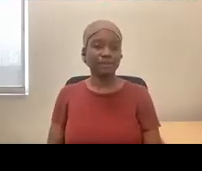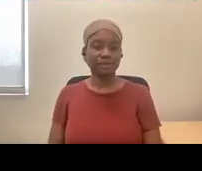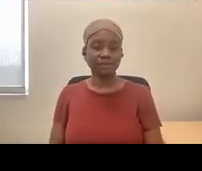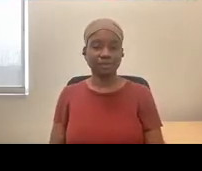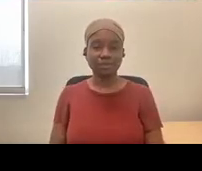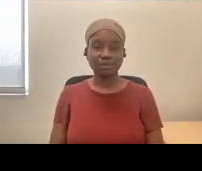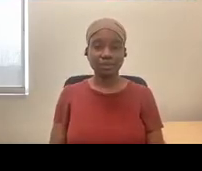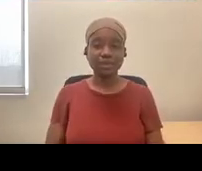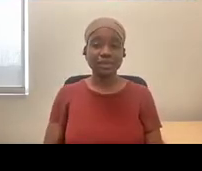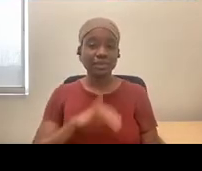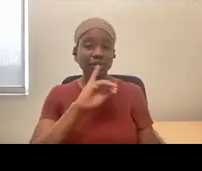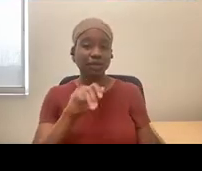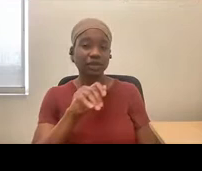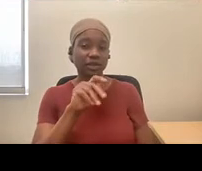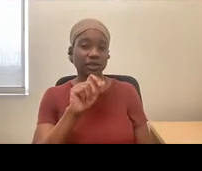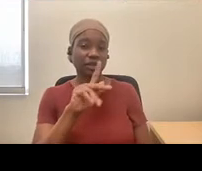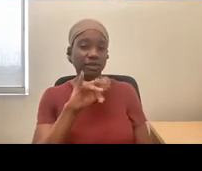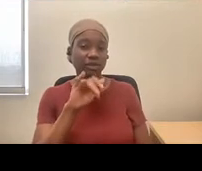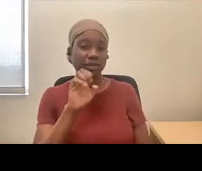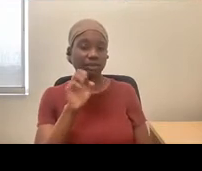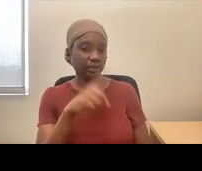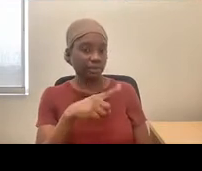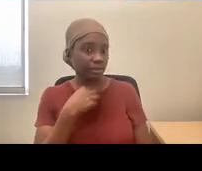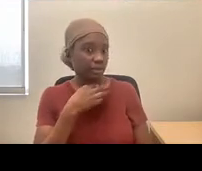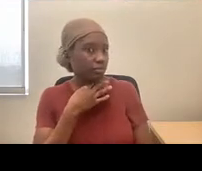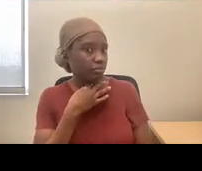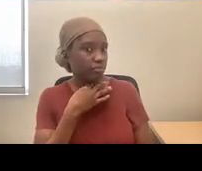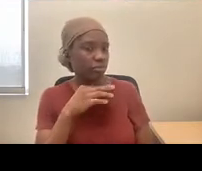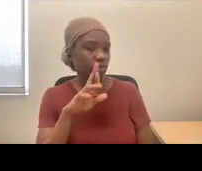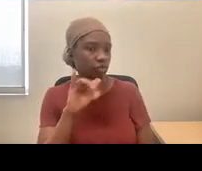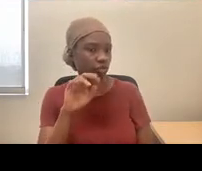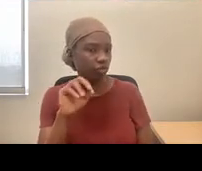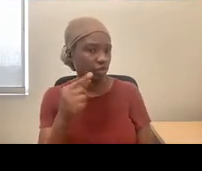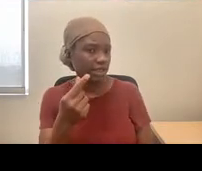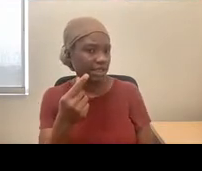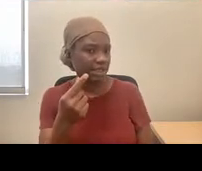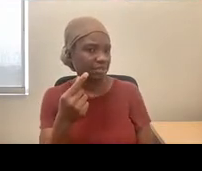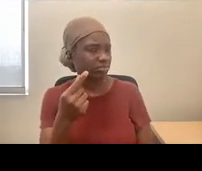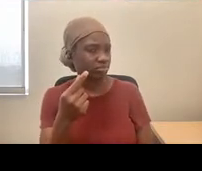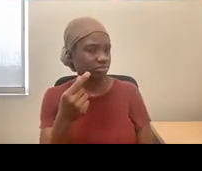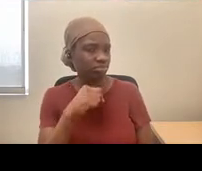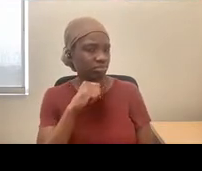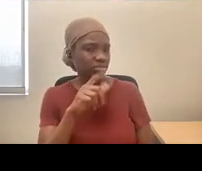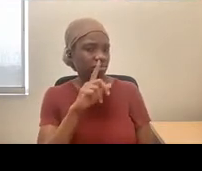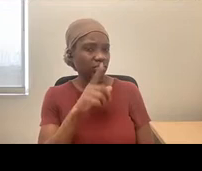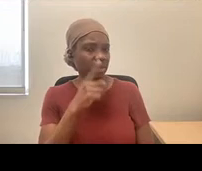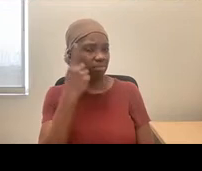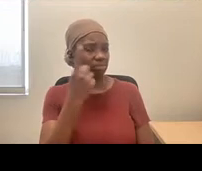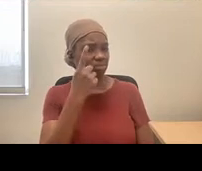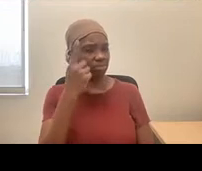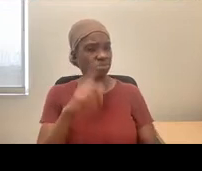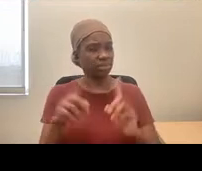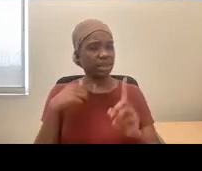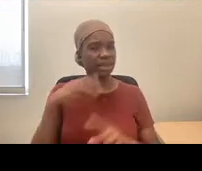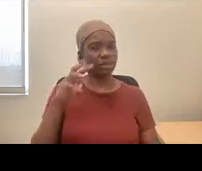I'm curious, the Ring thing, I hadn't really considered, but in the, you know, there's the like wiretapping laws where some states you need